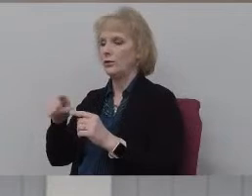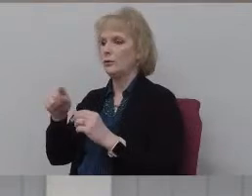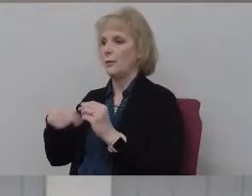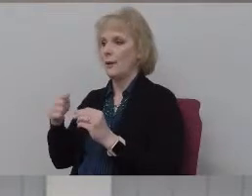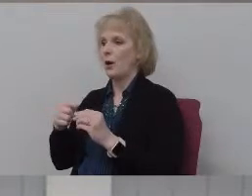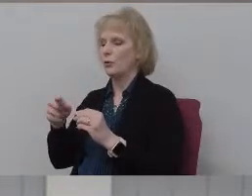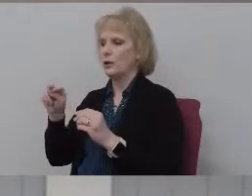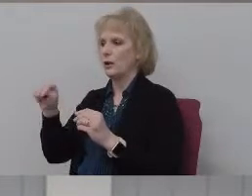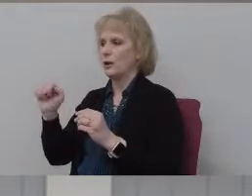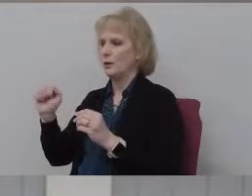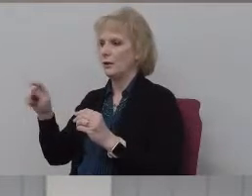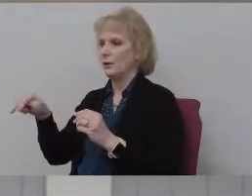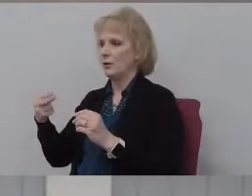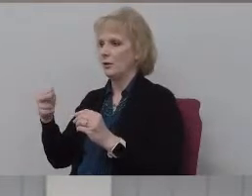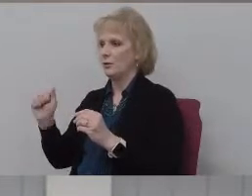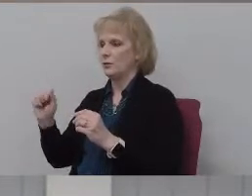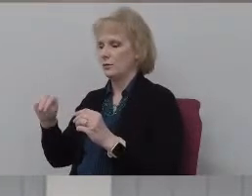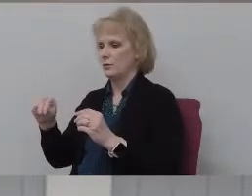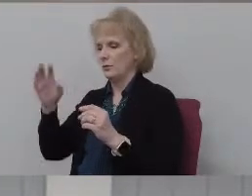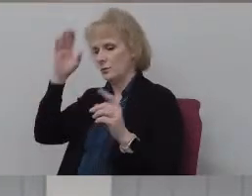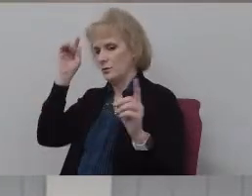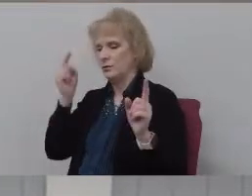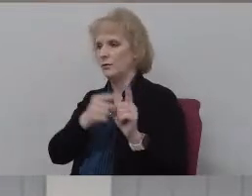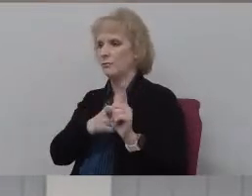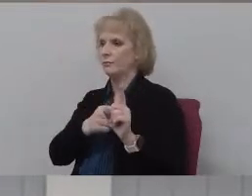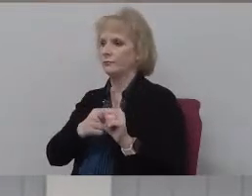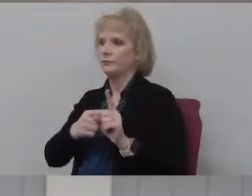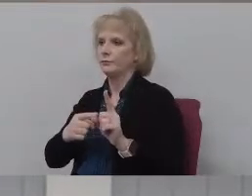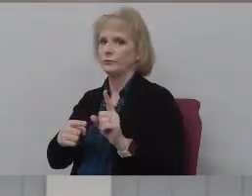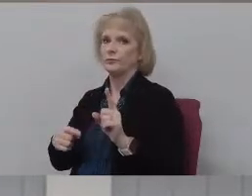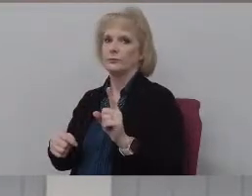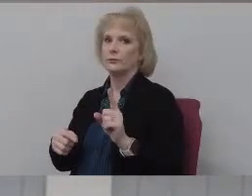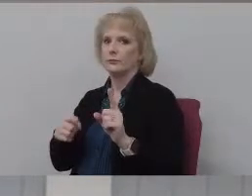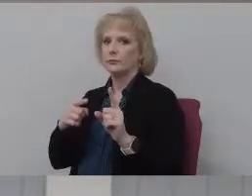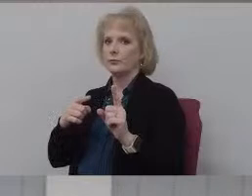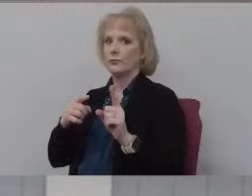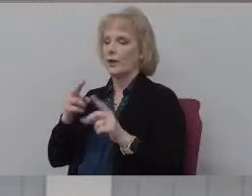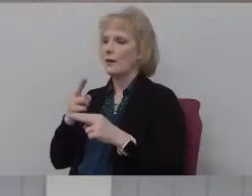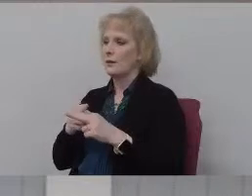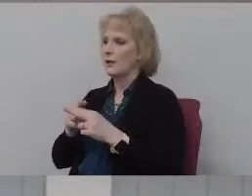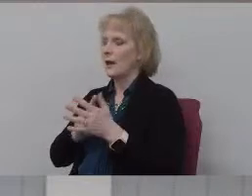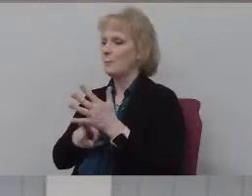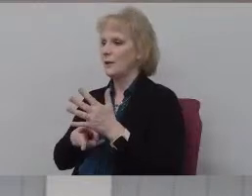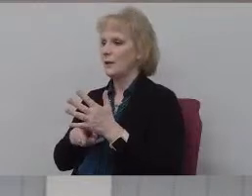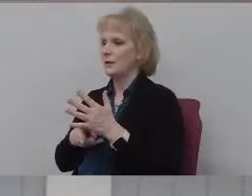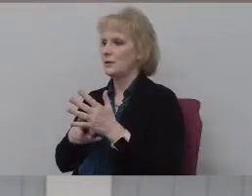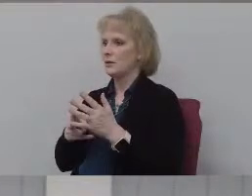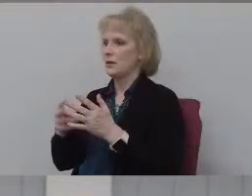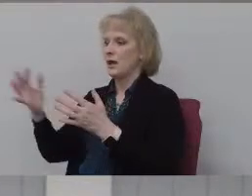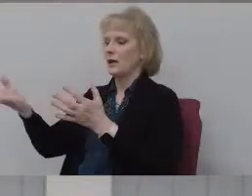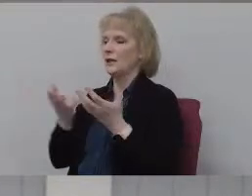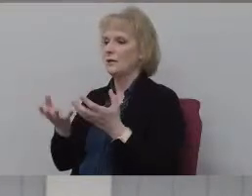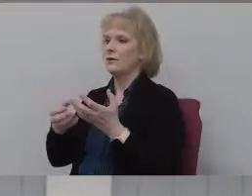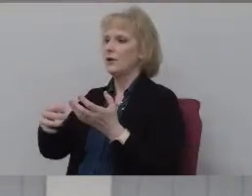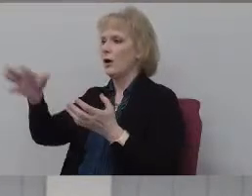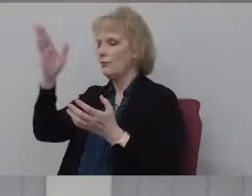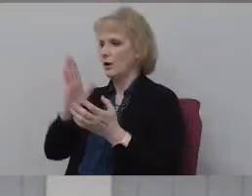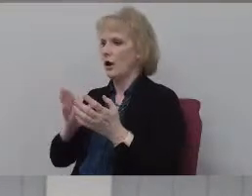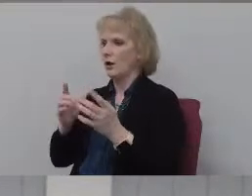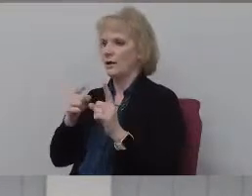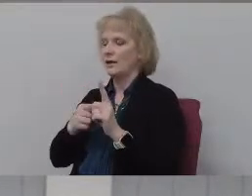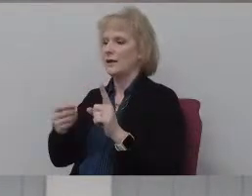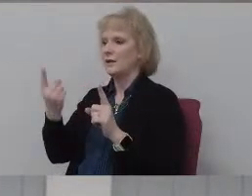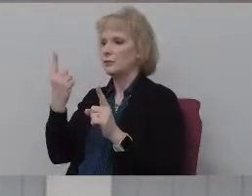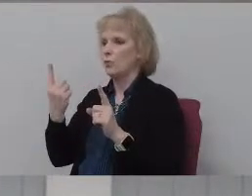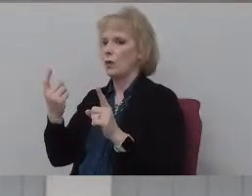of the focus of the message today. His name, Nathan, the name means given of God, and he's one of five